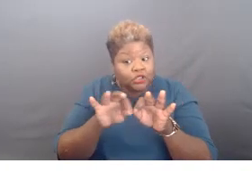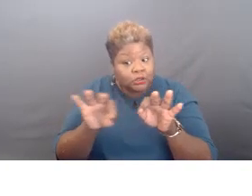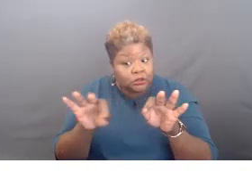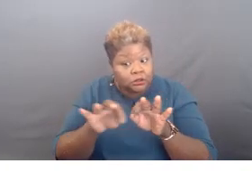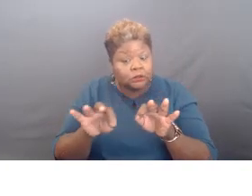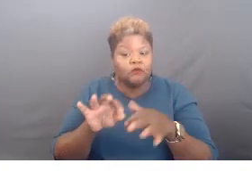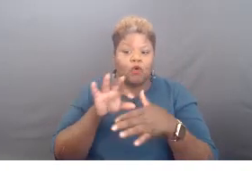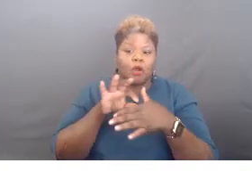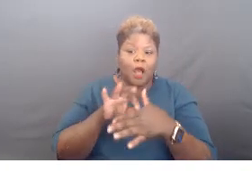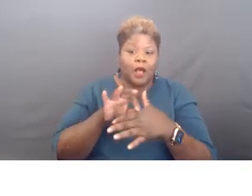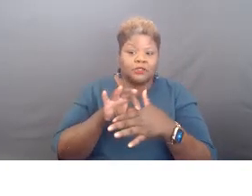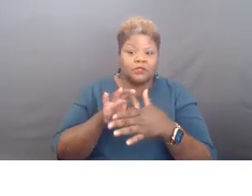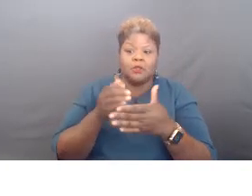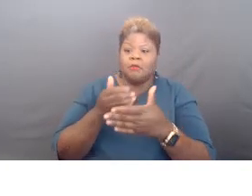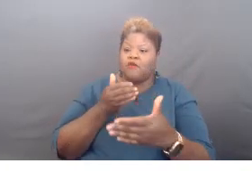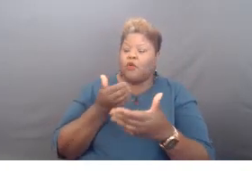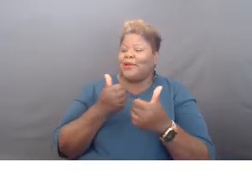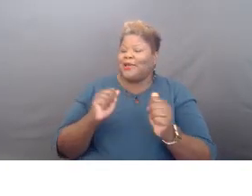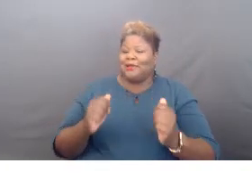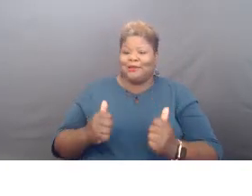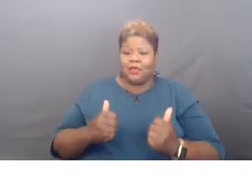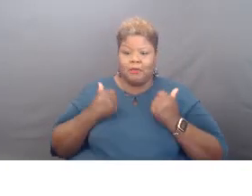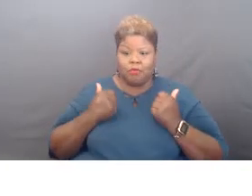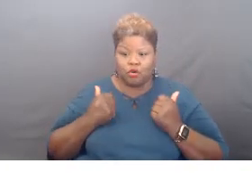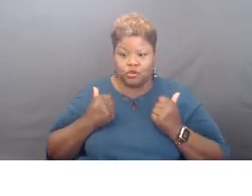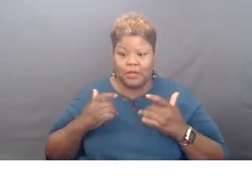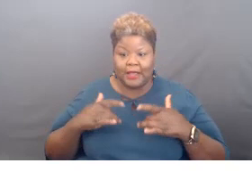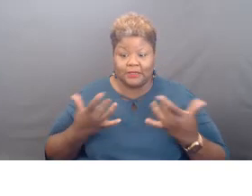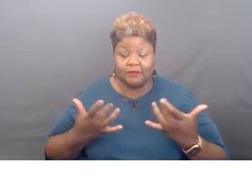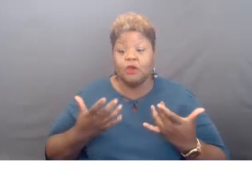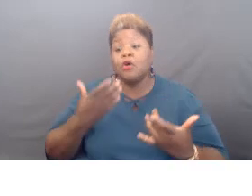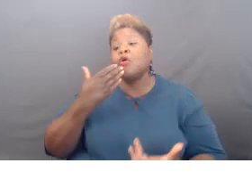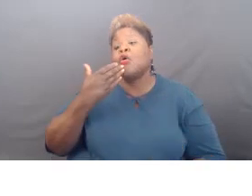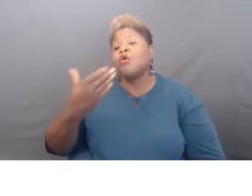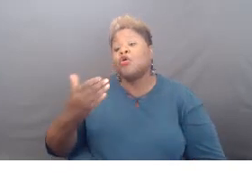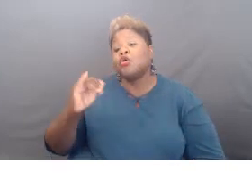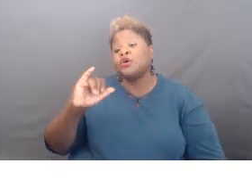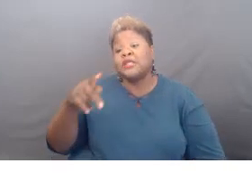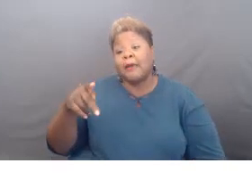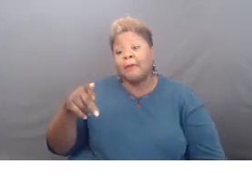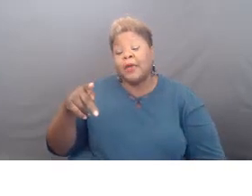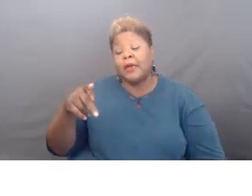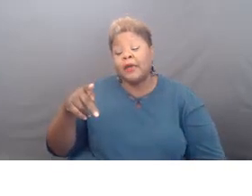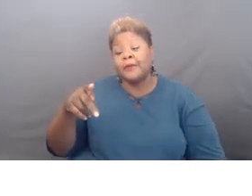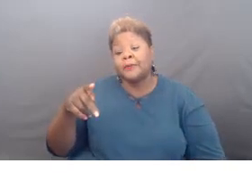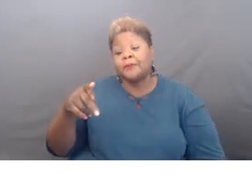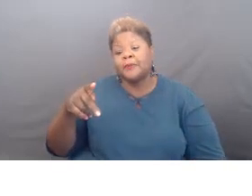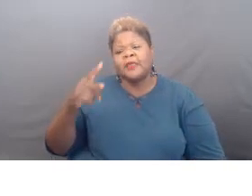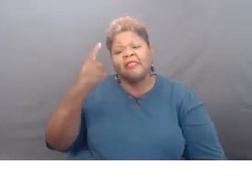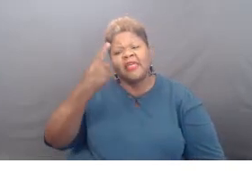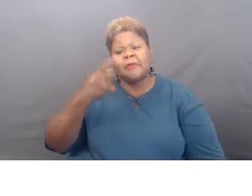content before any in-person activity. A good tip that I like to use is going back to the